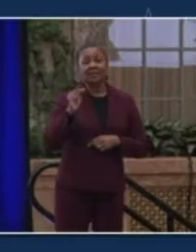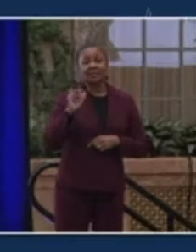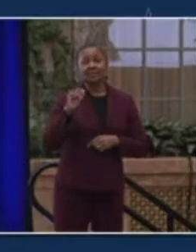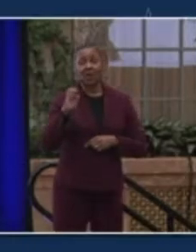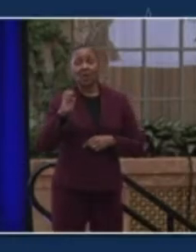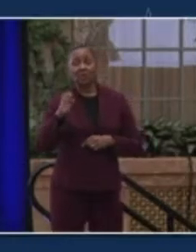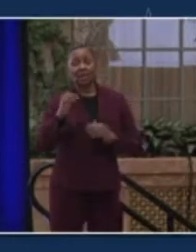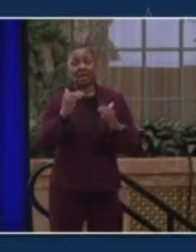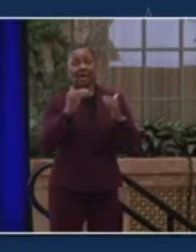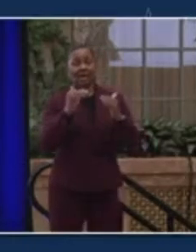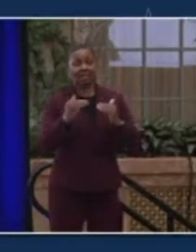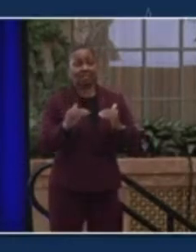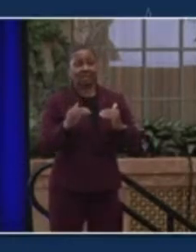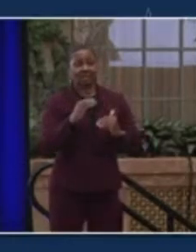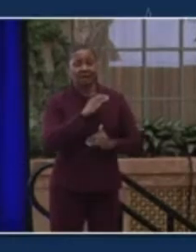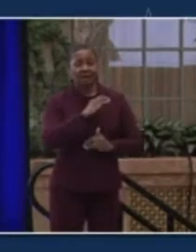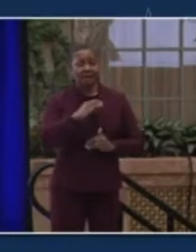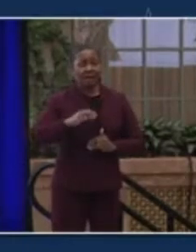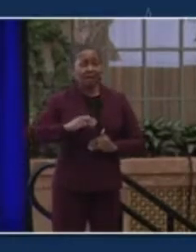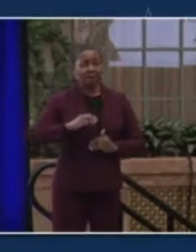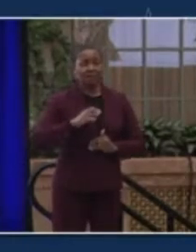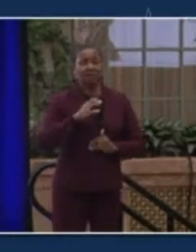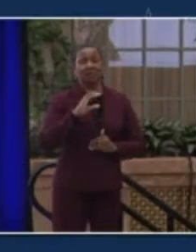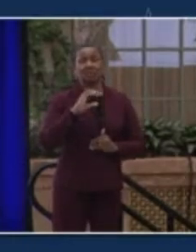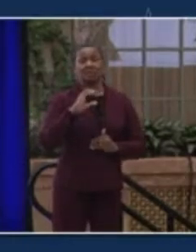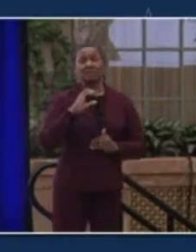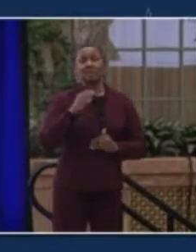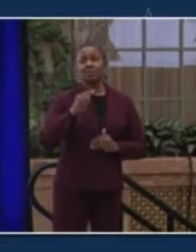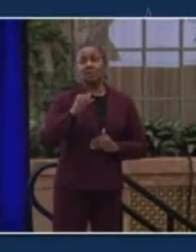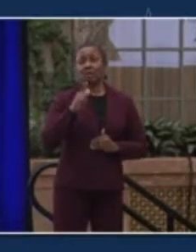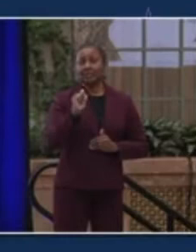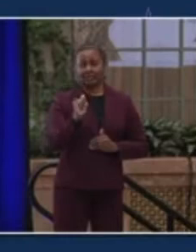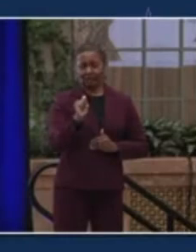by U.S. Congressman Jesus Garcia.